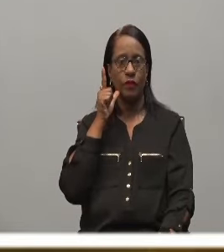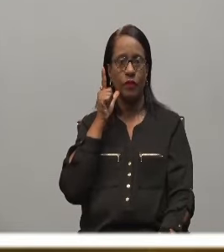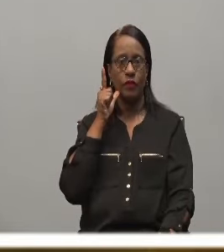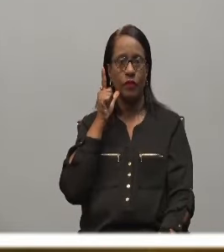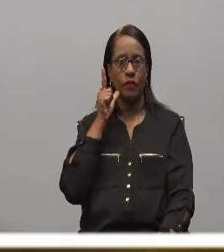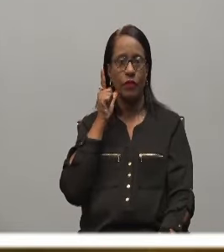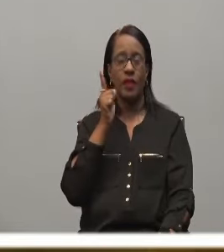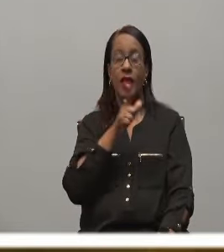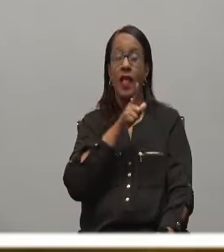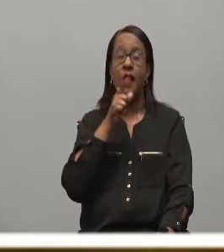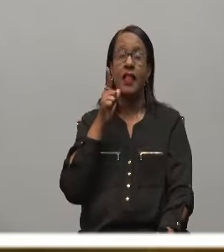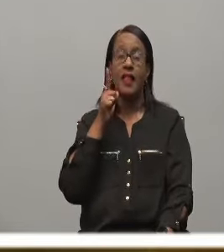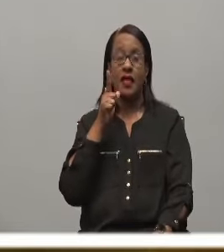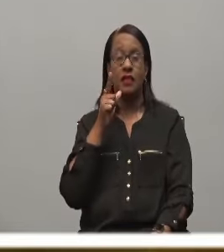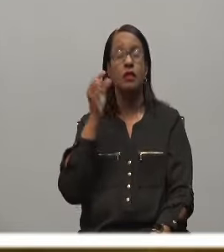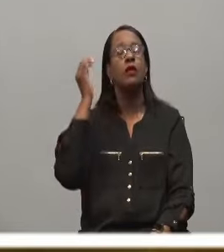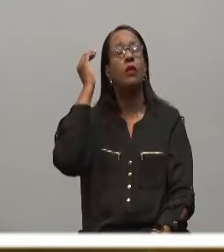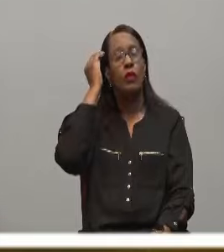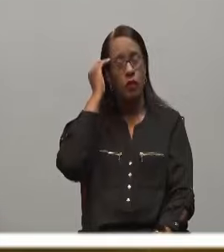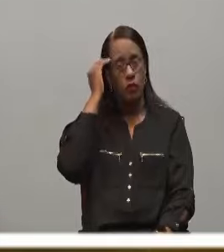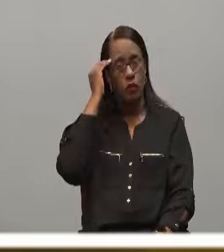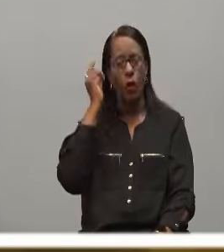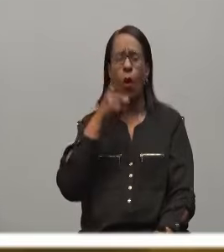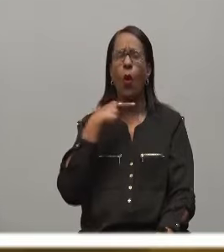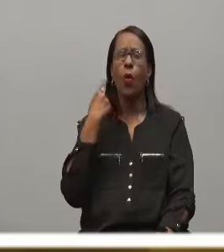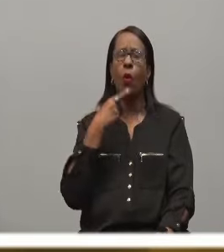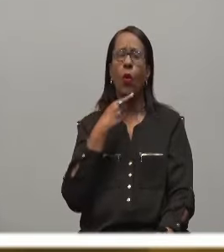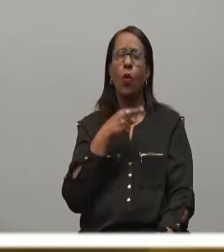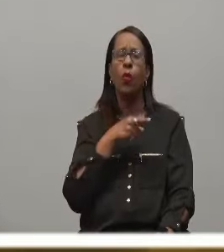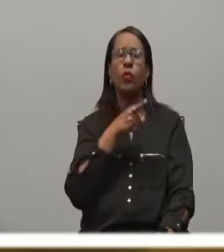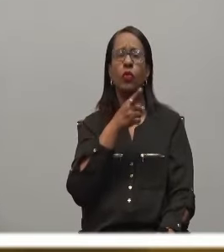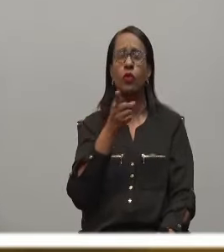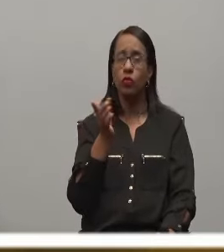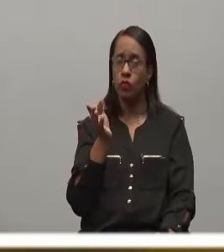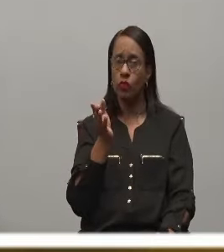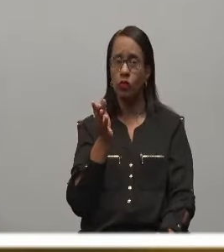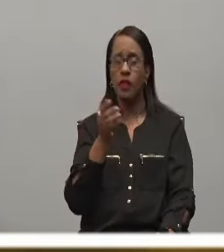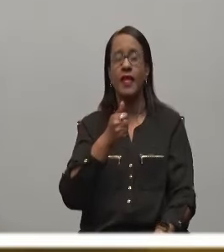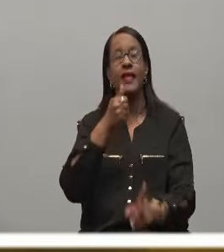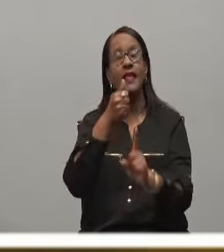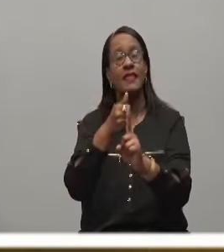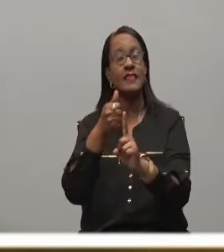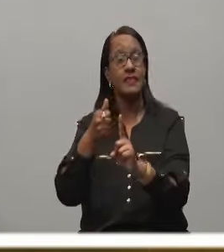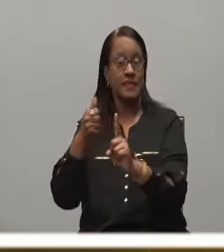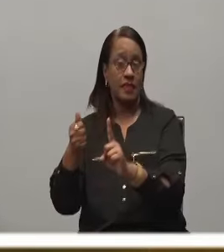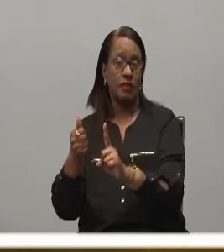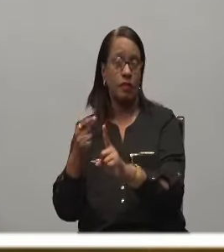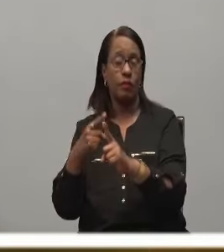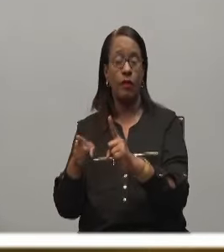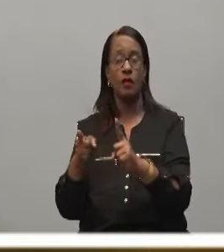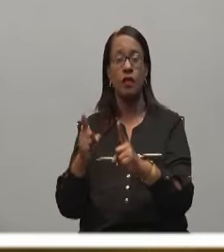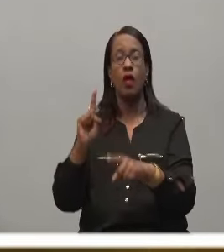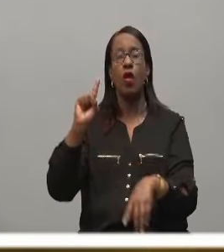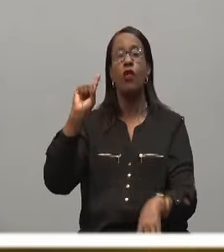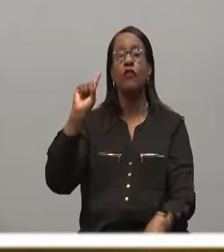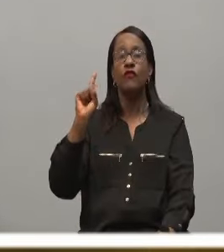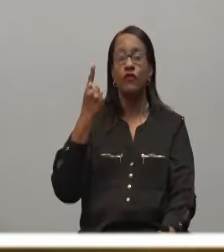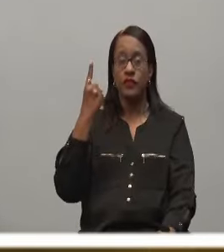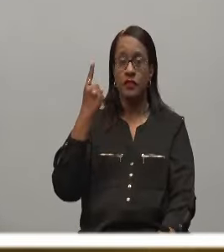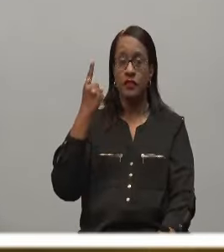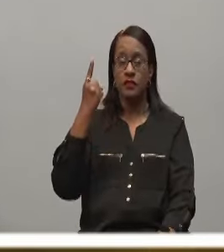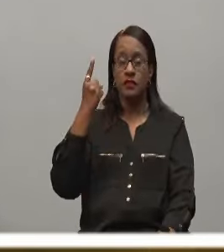who we are. But we can't know that until we come to know who